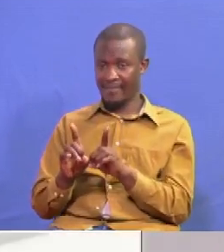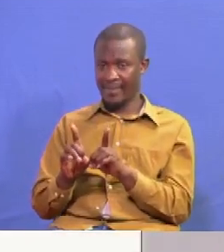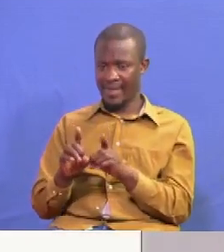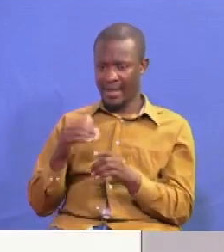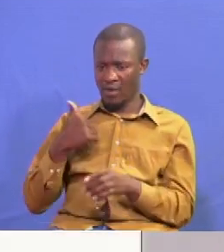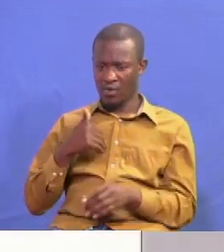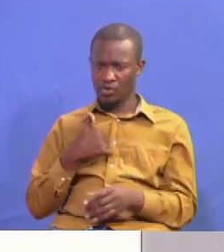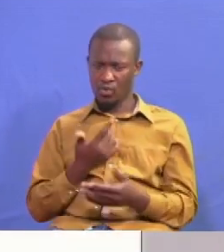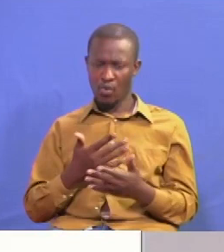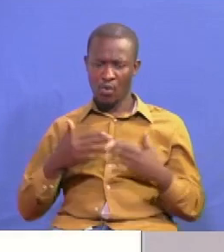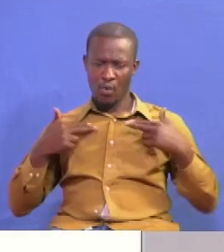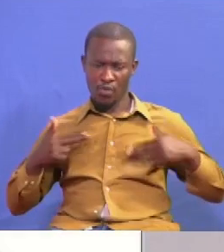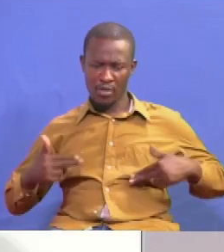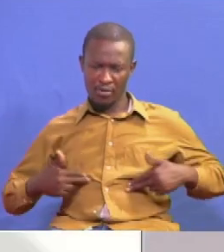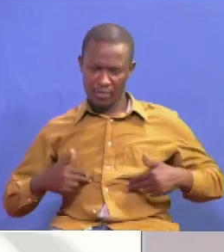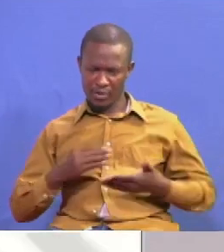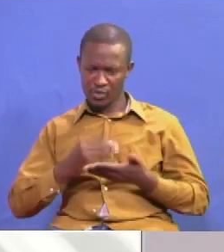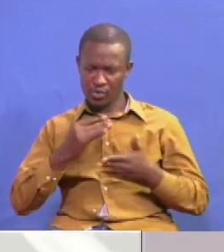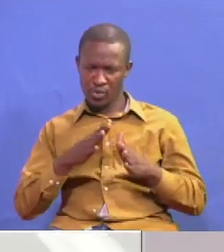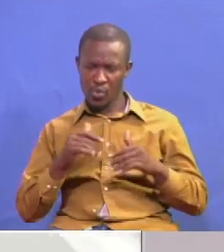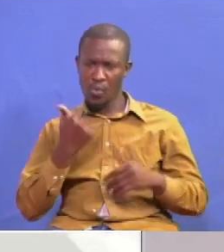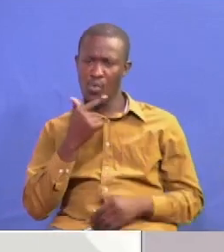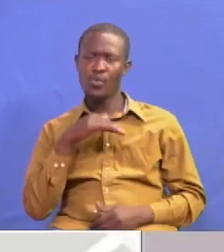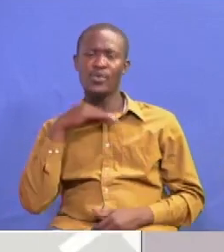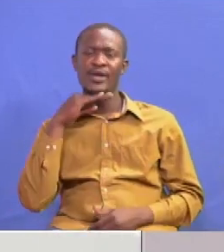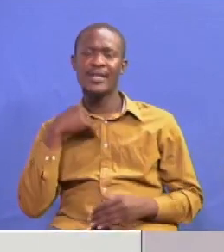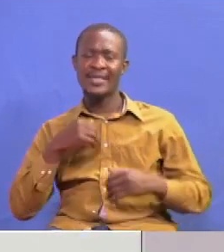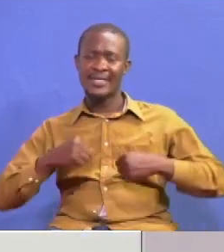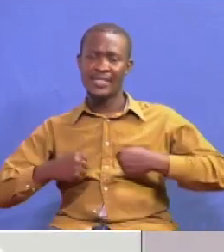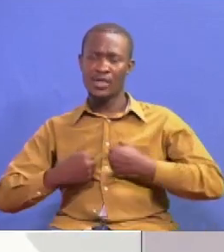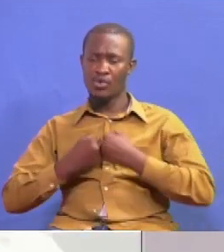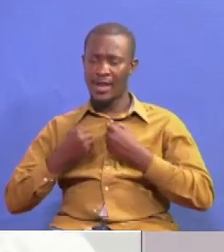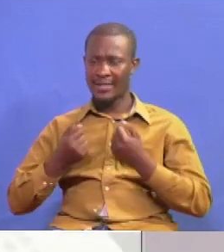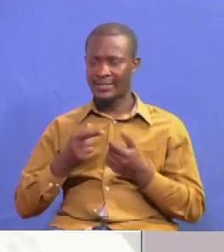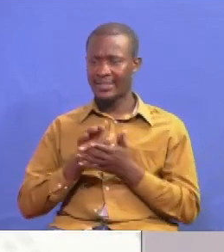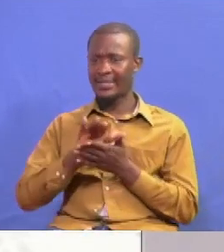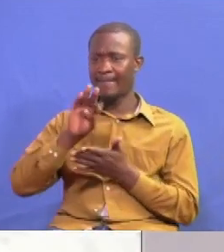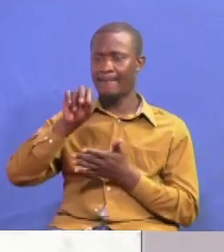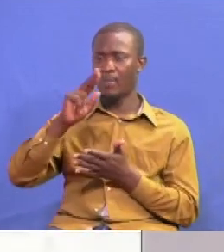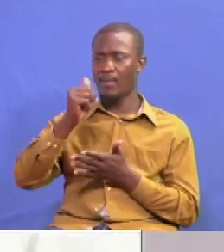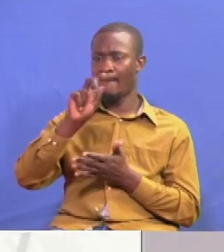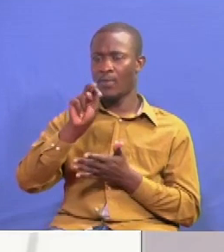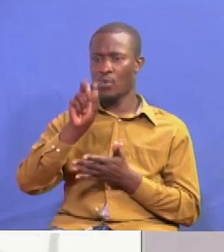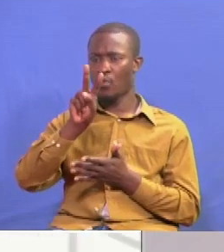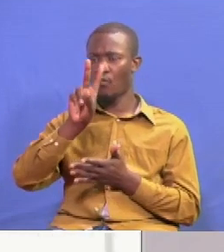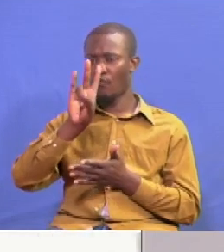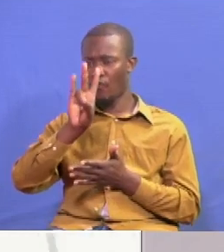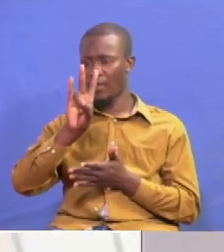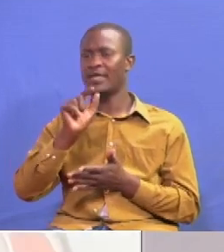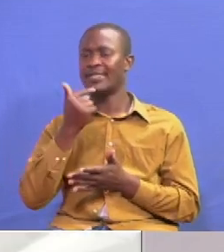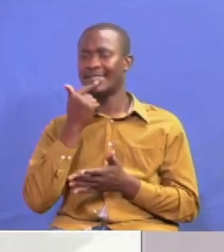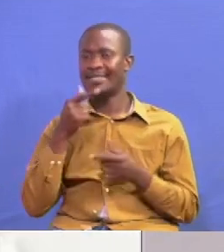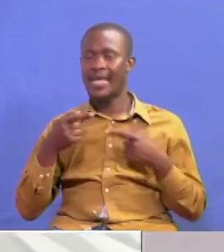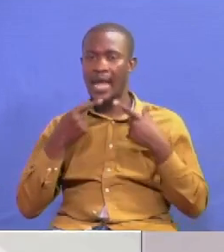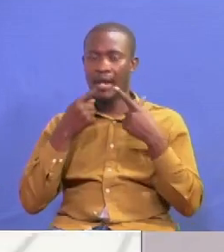on the bodies of the deceased student who perished in a tragic road accident at Maungu. The university has also announced that